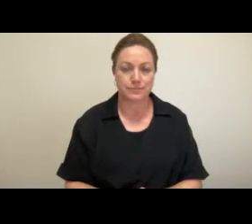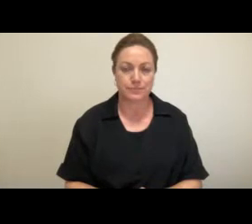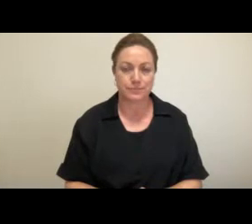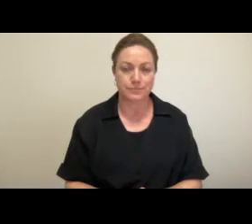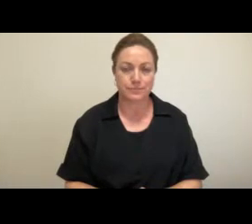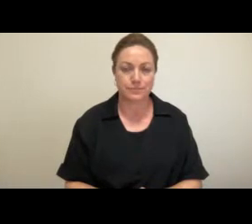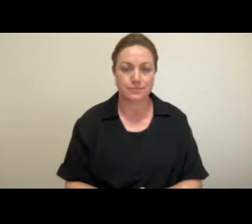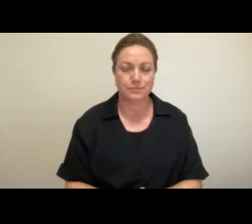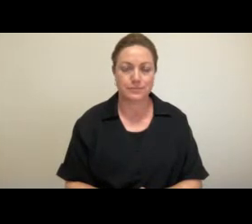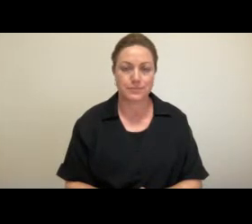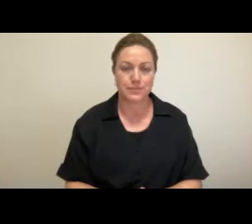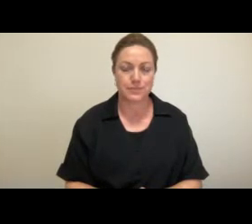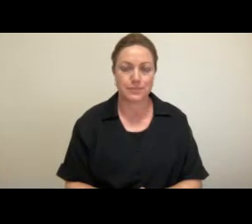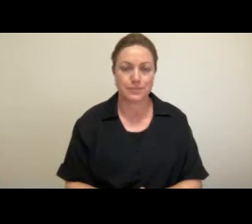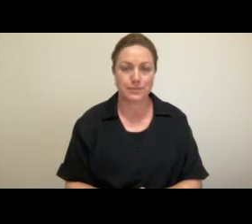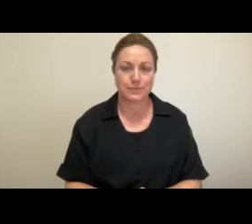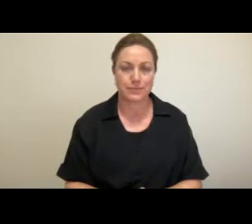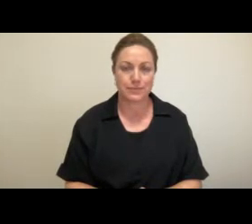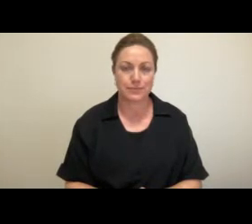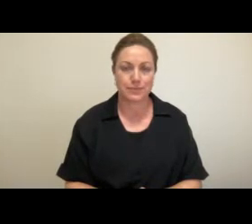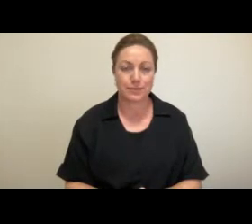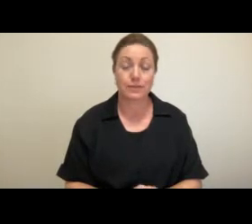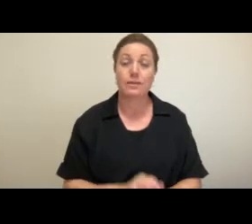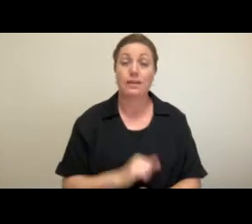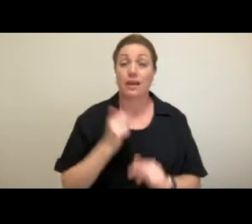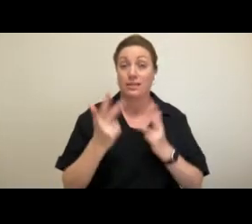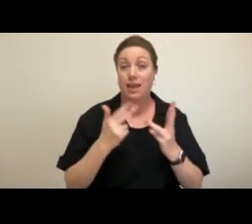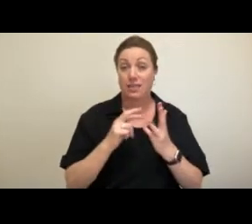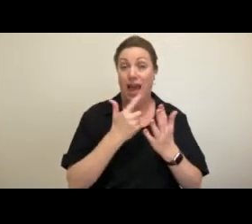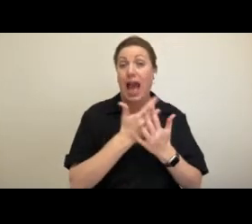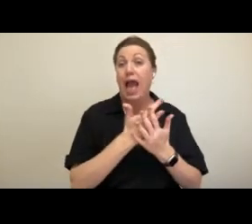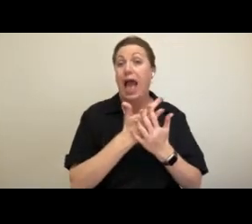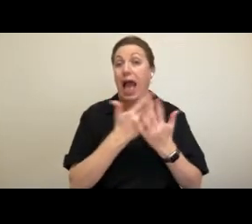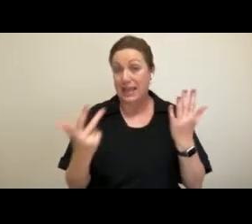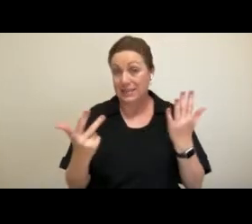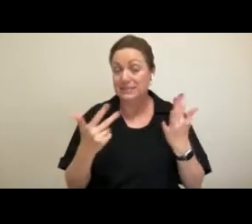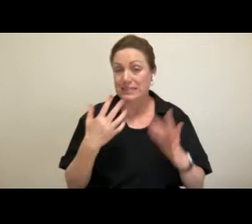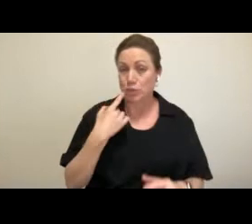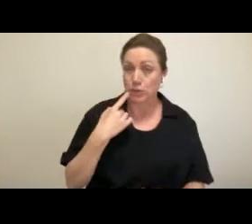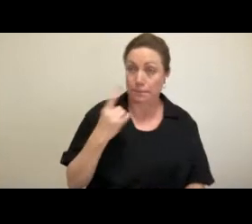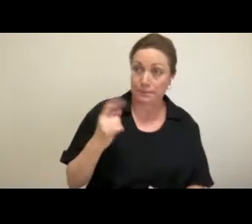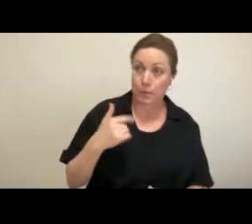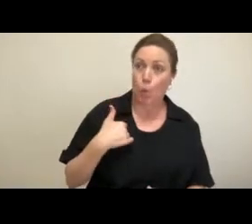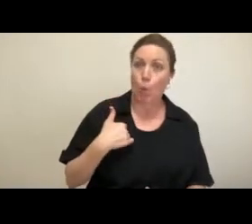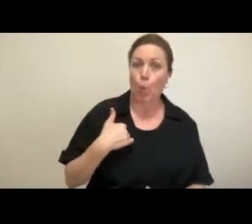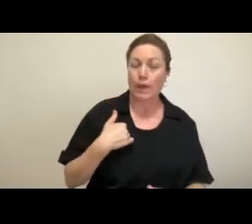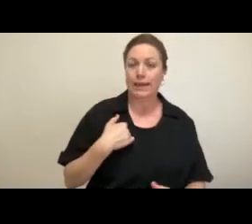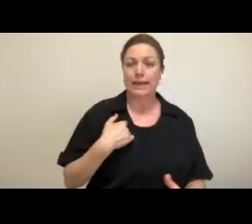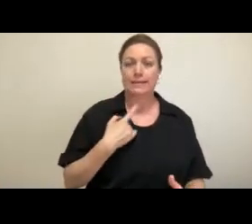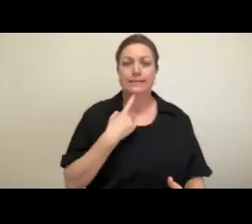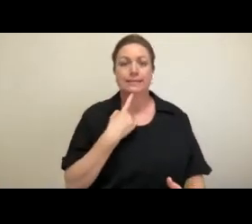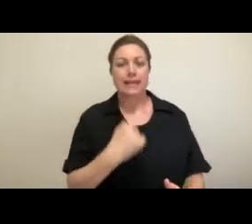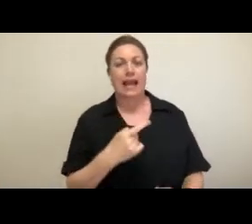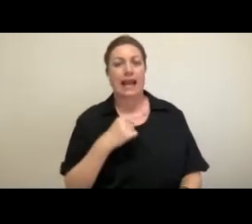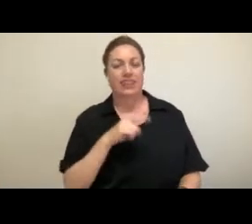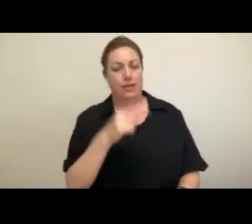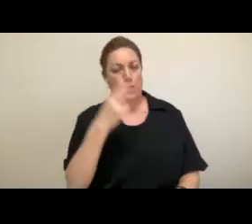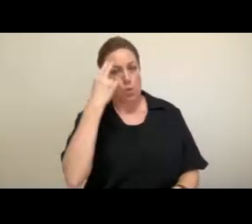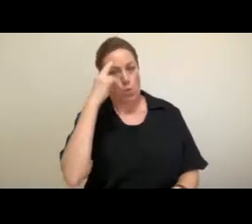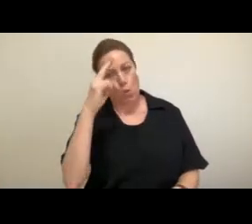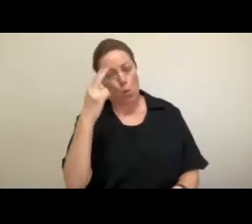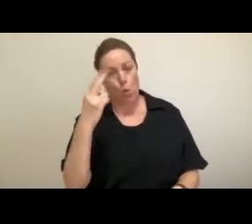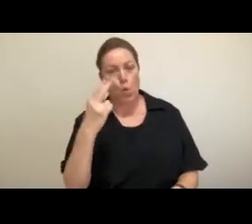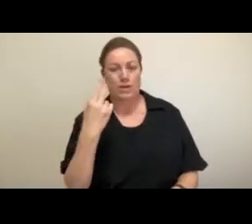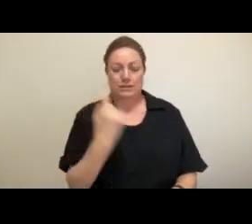So the other 8 commissions we're calling standalone. These will feature at the stations and along